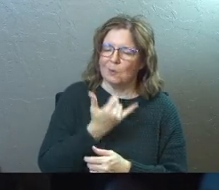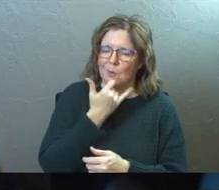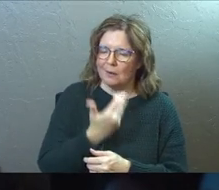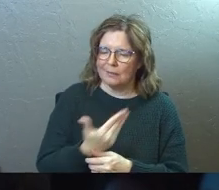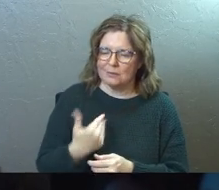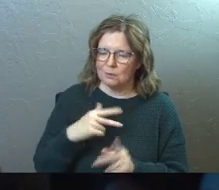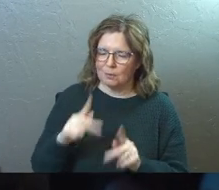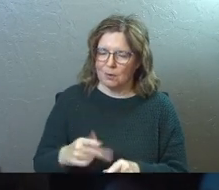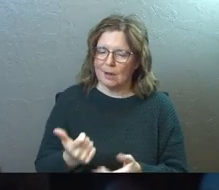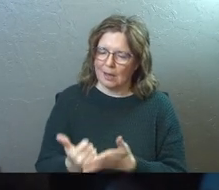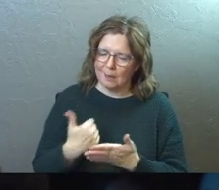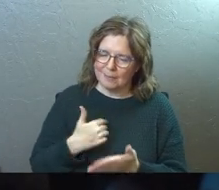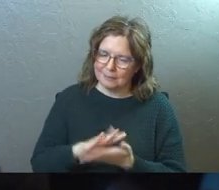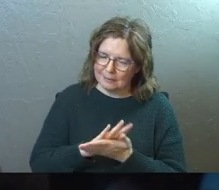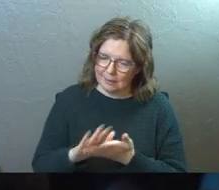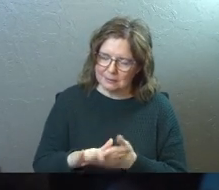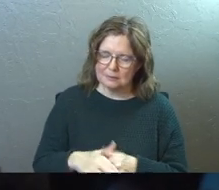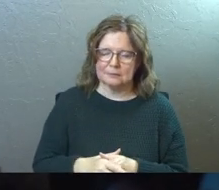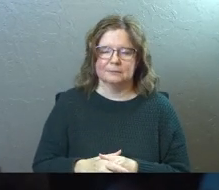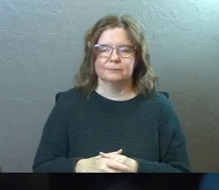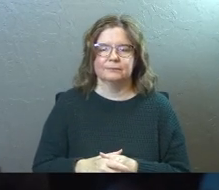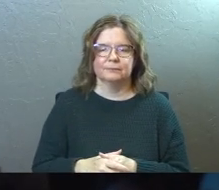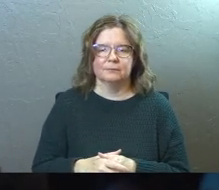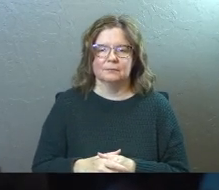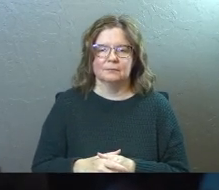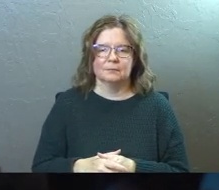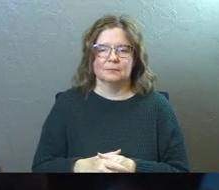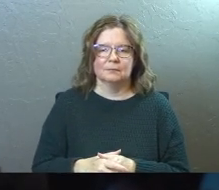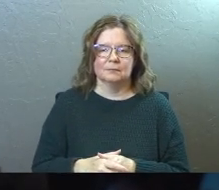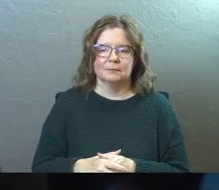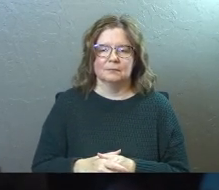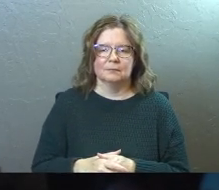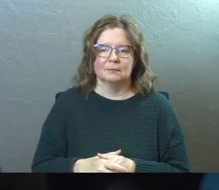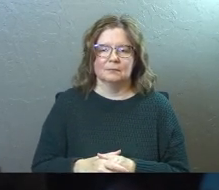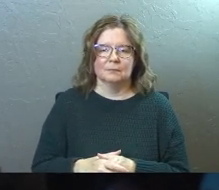to this person. Help me to be nice.